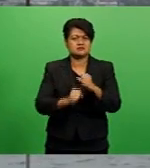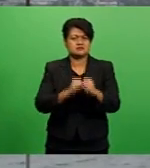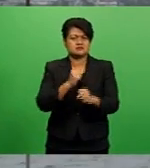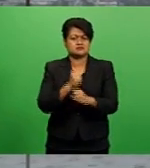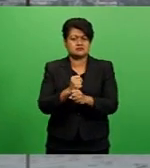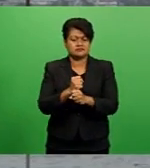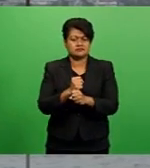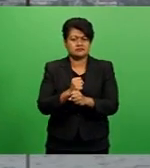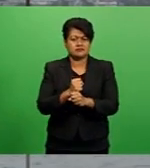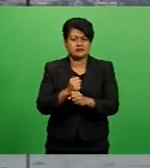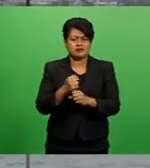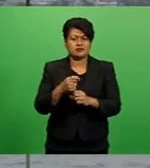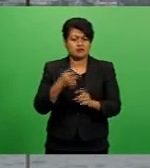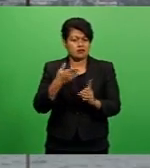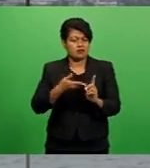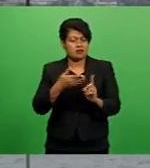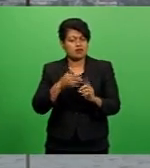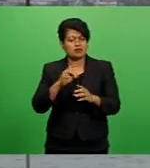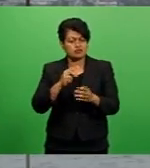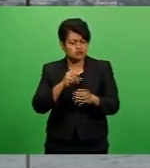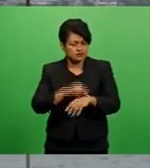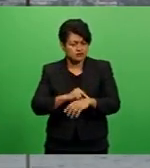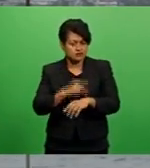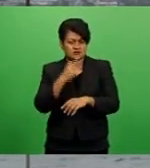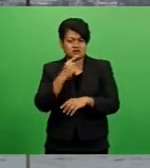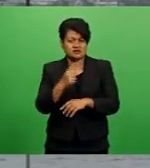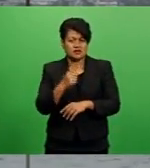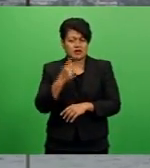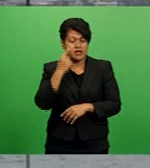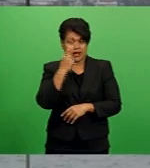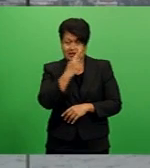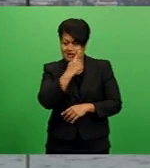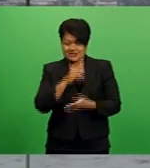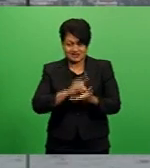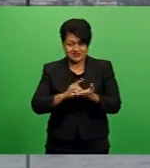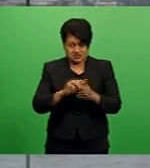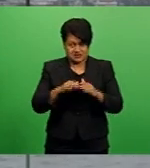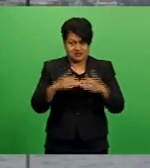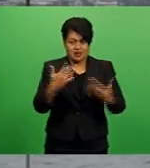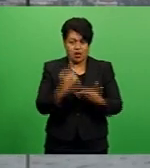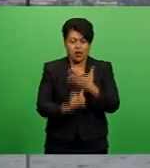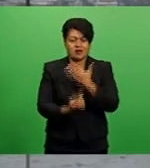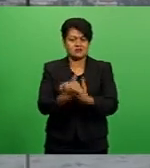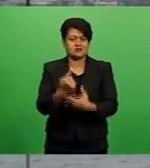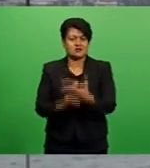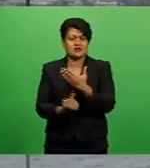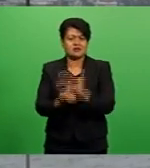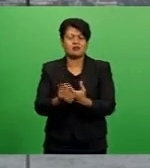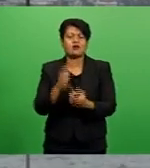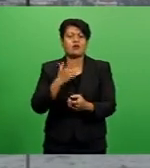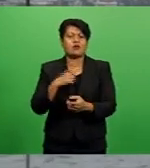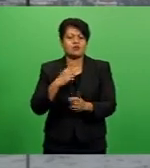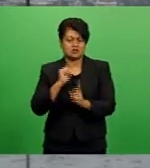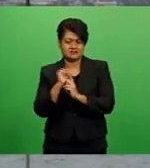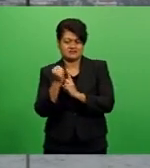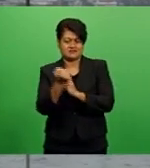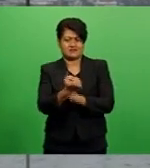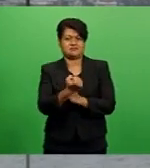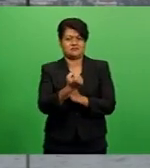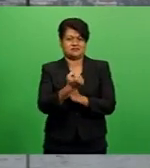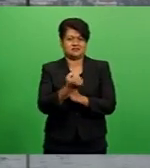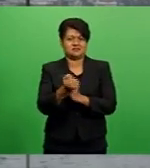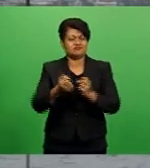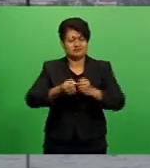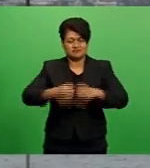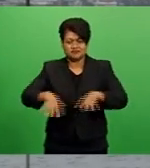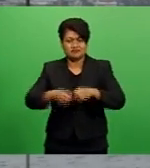Kichone Rawalai says eye infections are prevalent after a tropical cyclone due to the environmental condition, inadequate water supply and